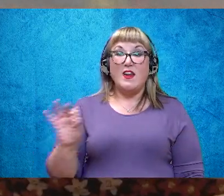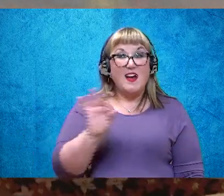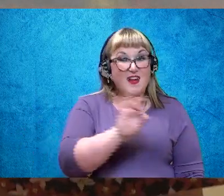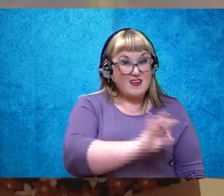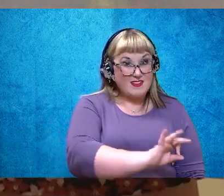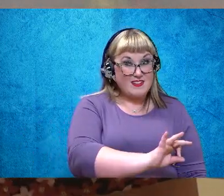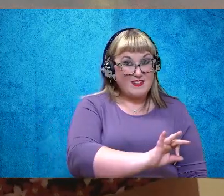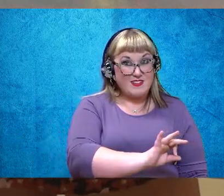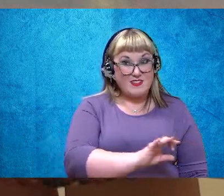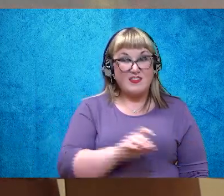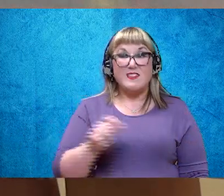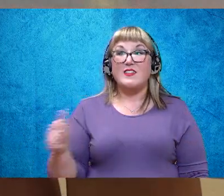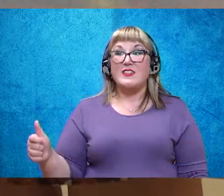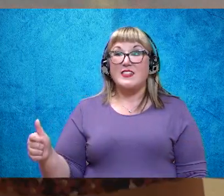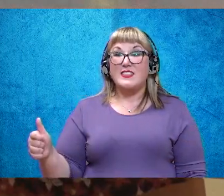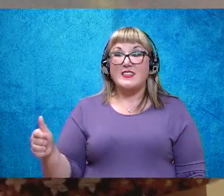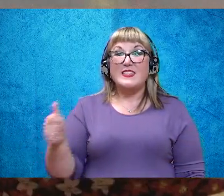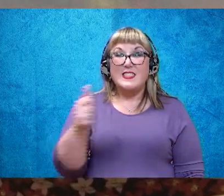9,